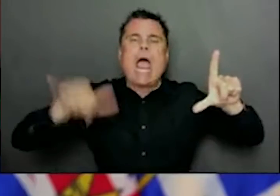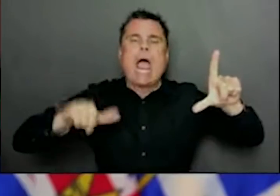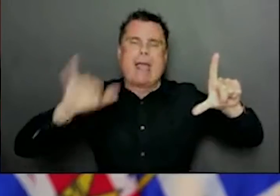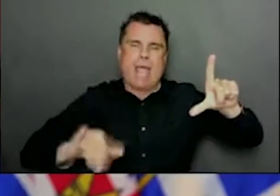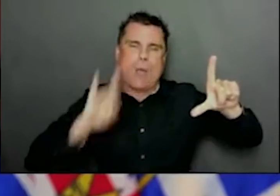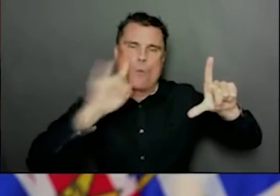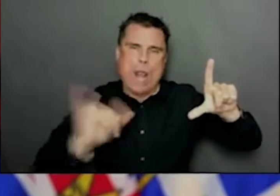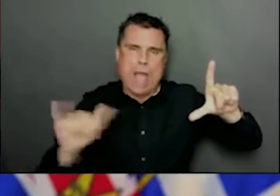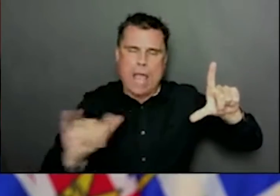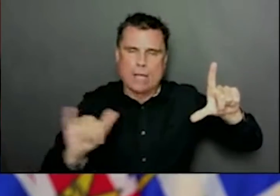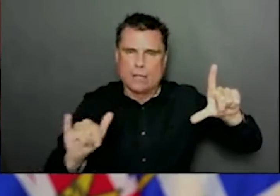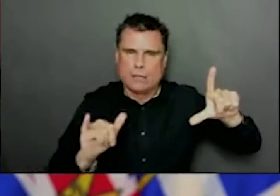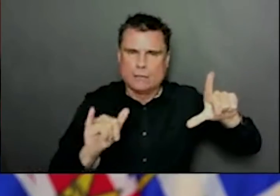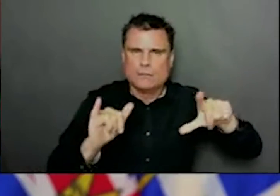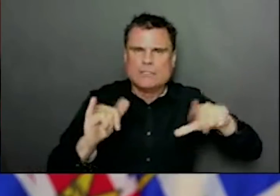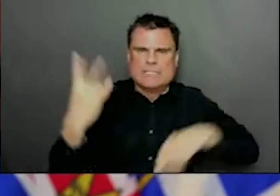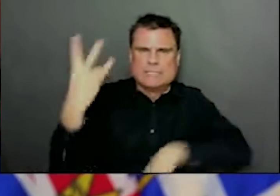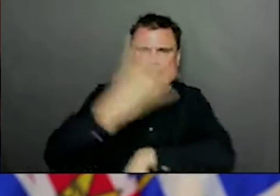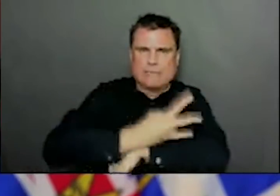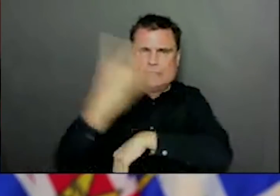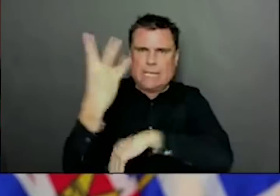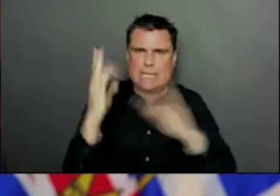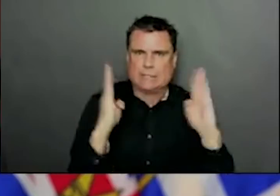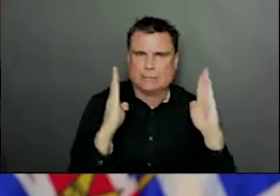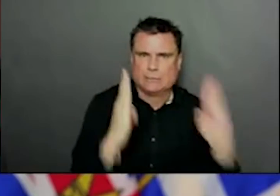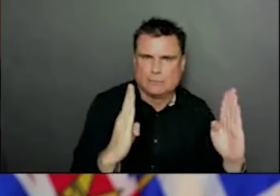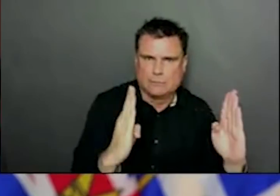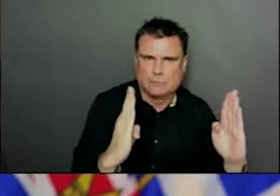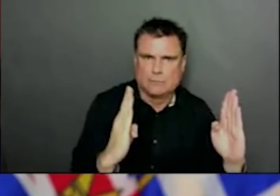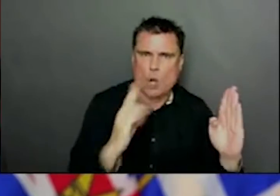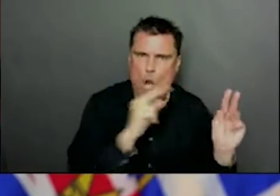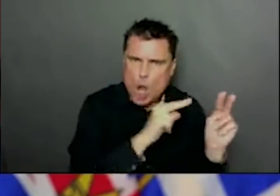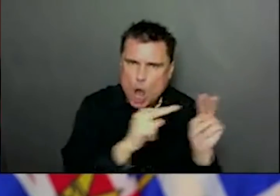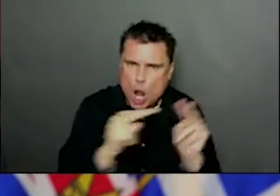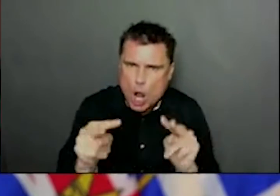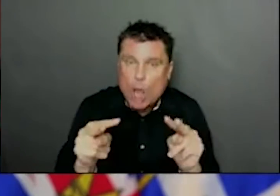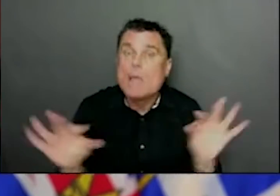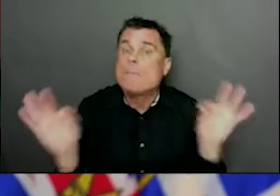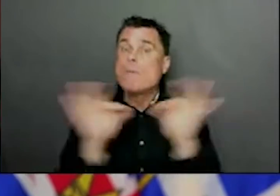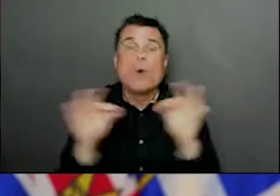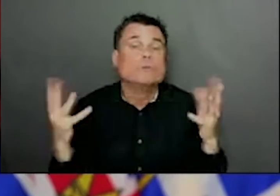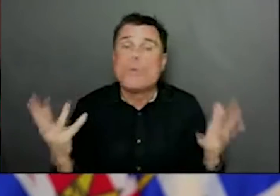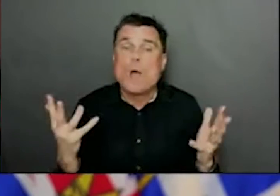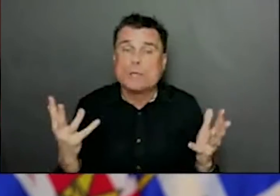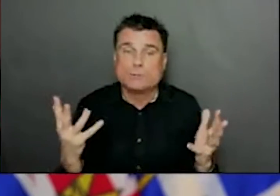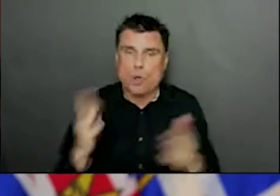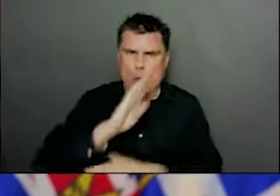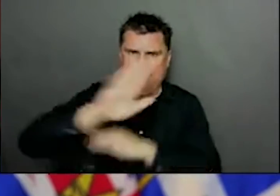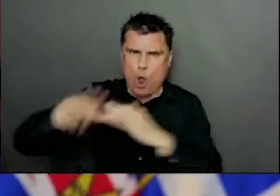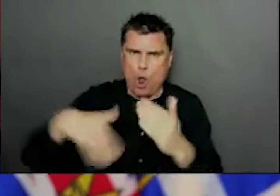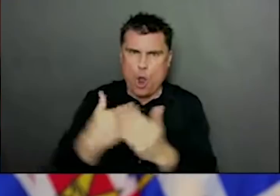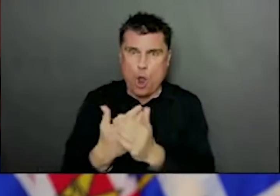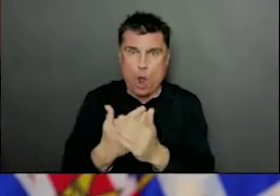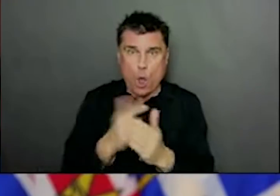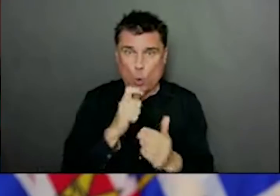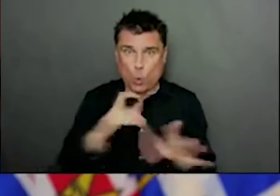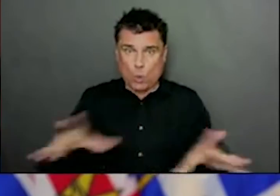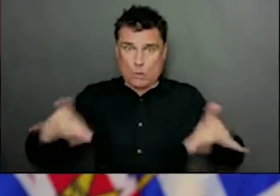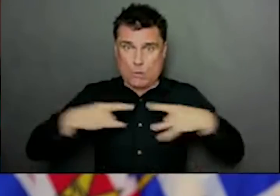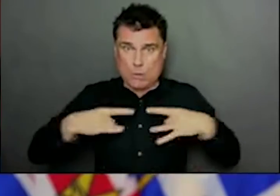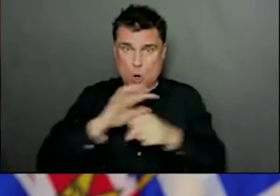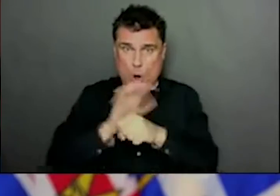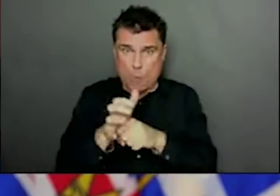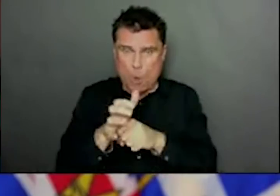the same is every case is still counted. And every person who's positive is still notified as soon as